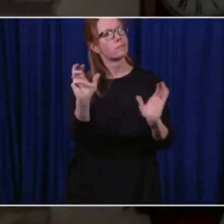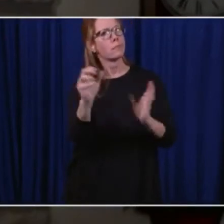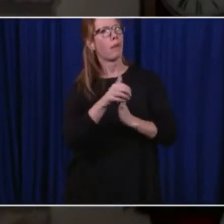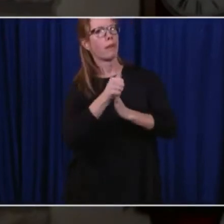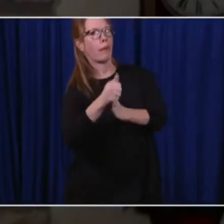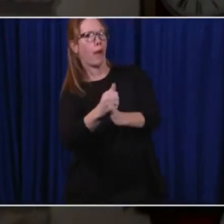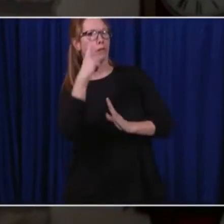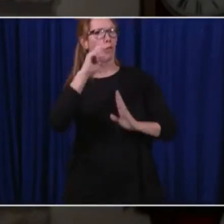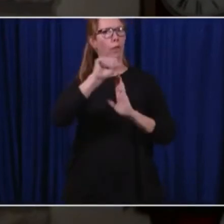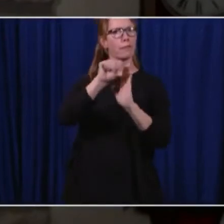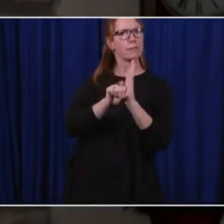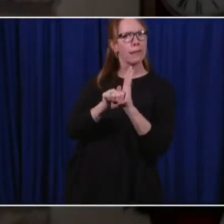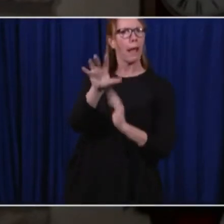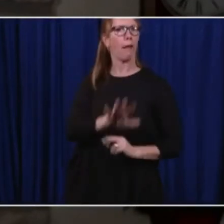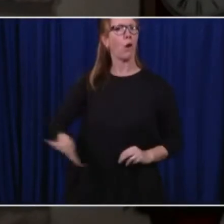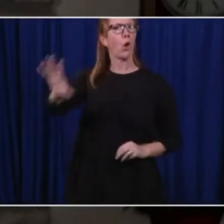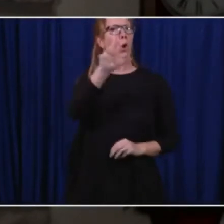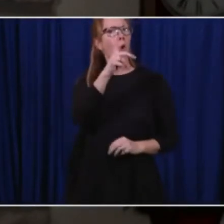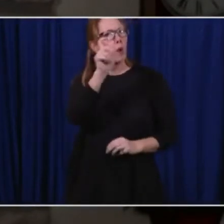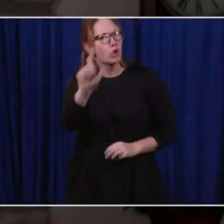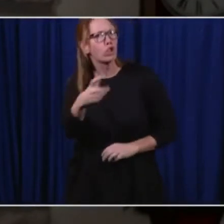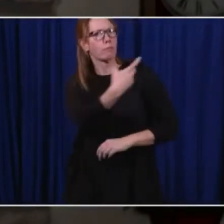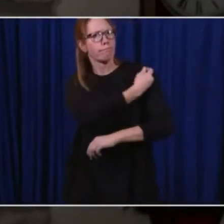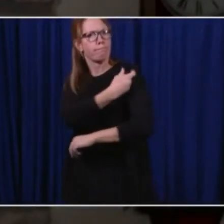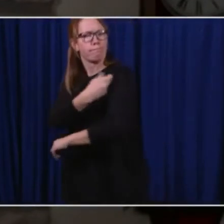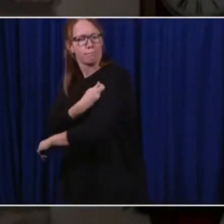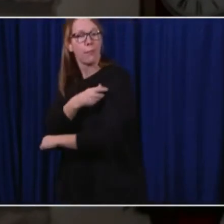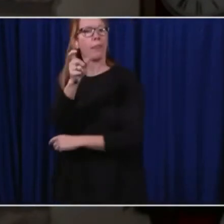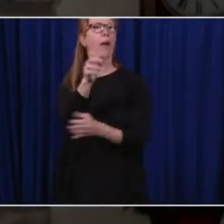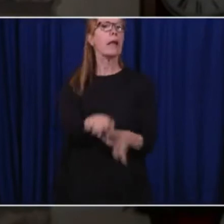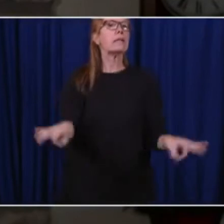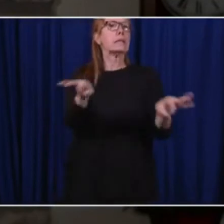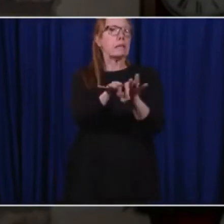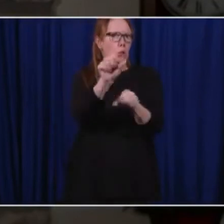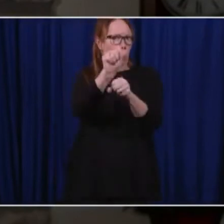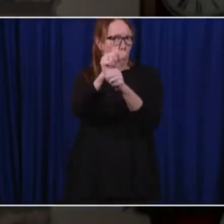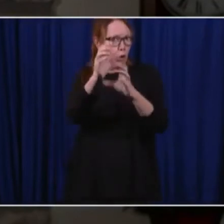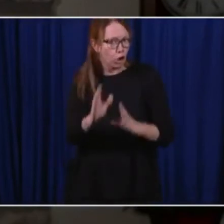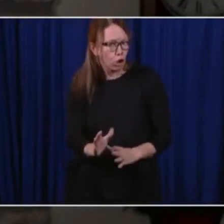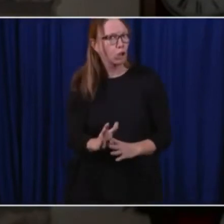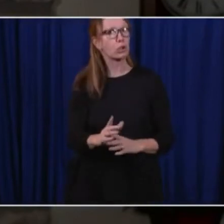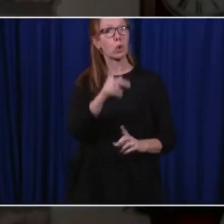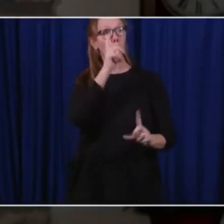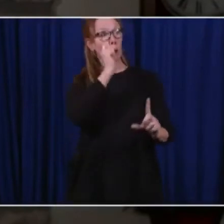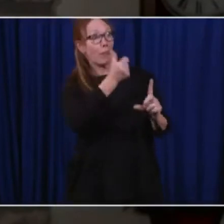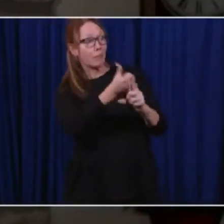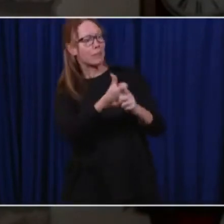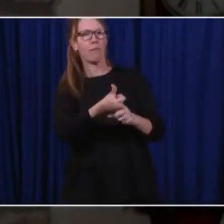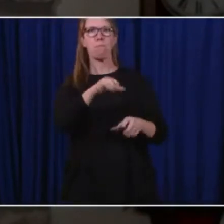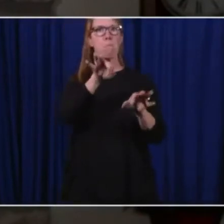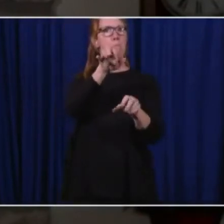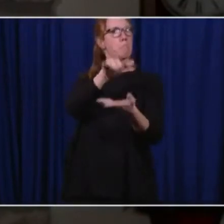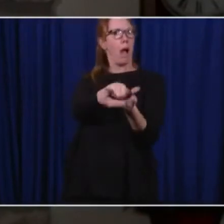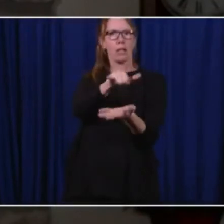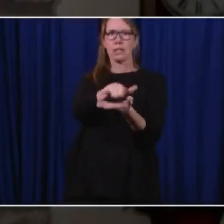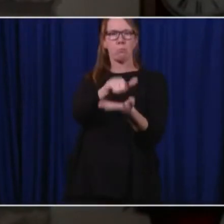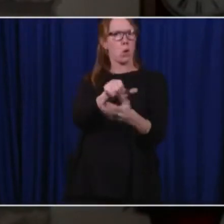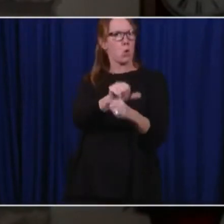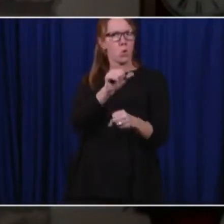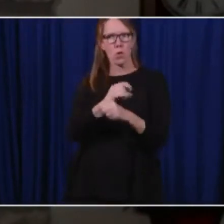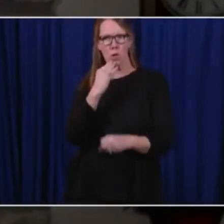should be vaccinated next. It includes essential workers who can't work remotely, including those in the food